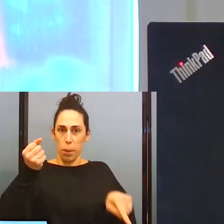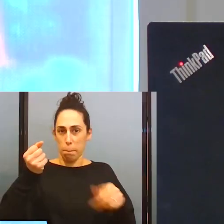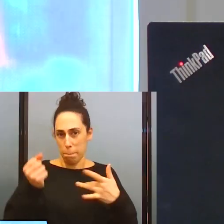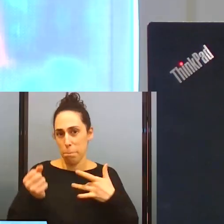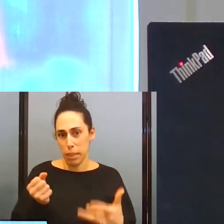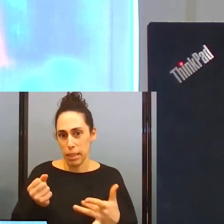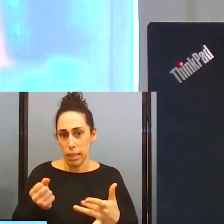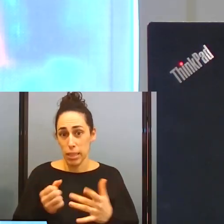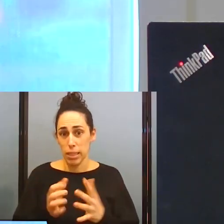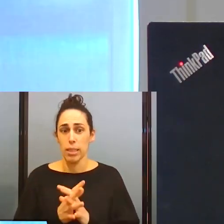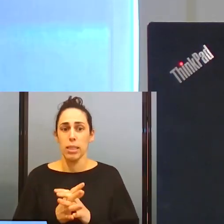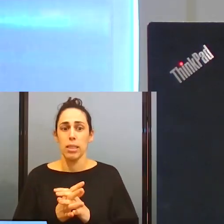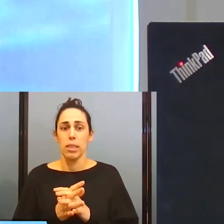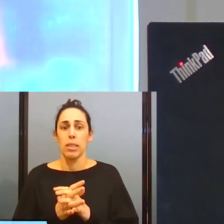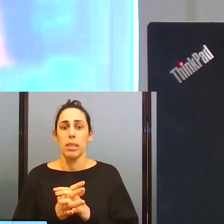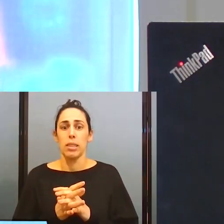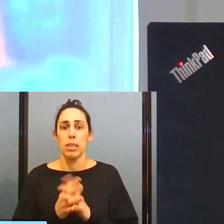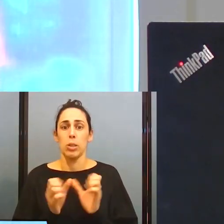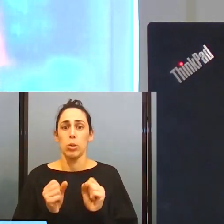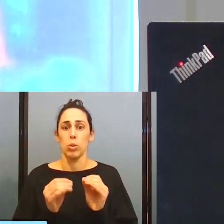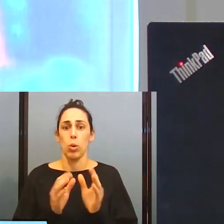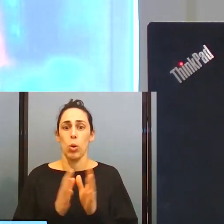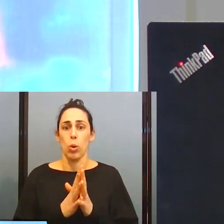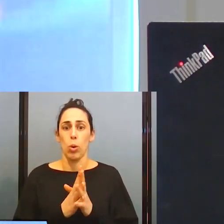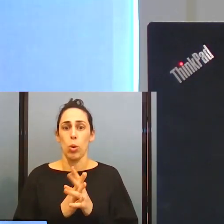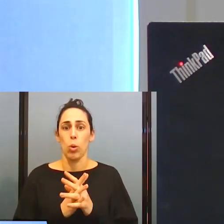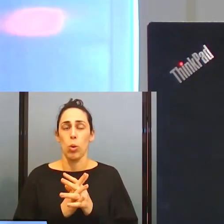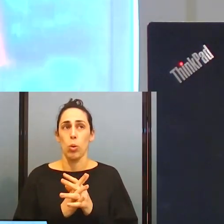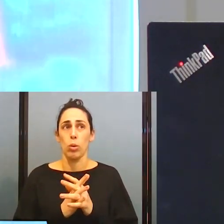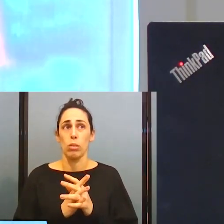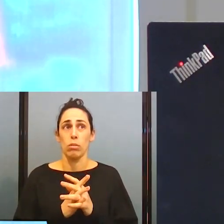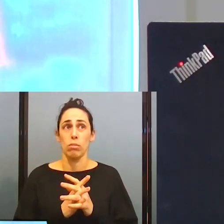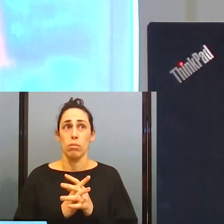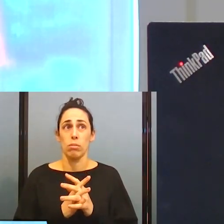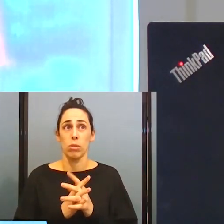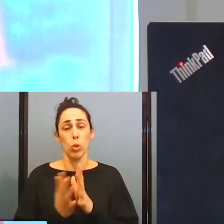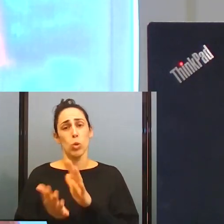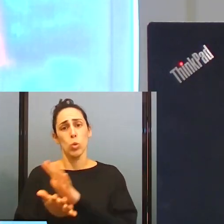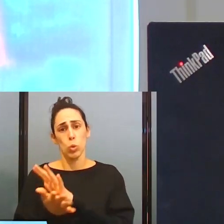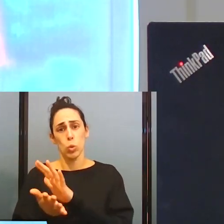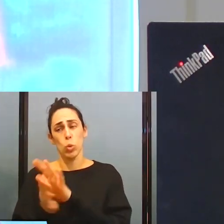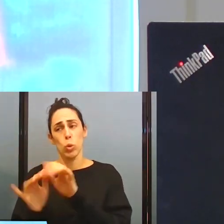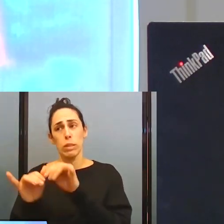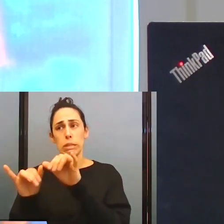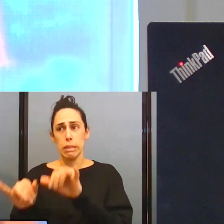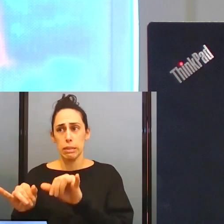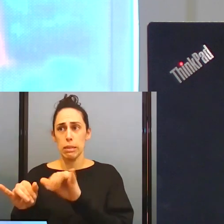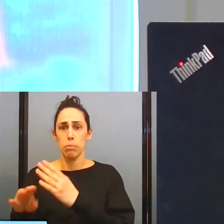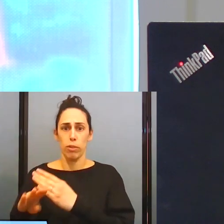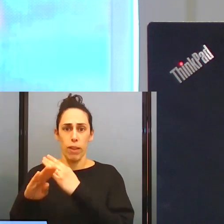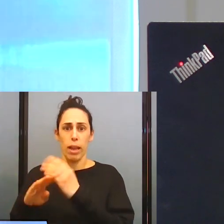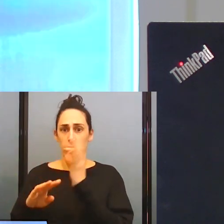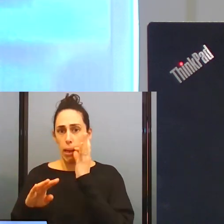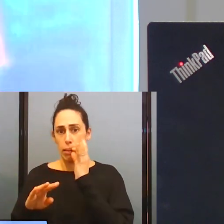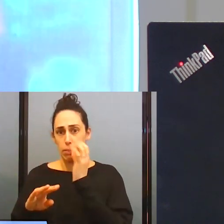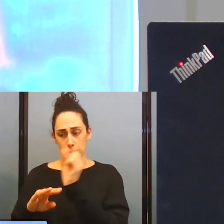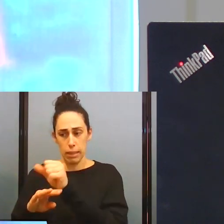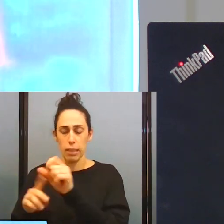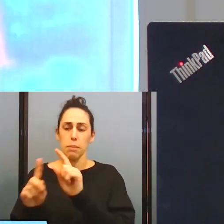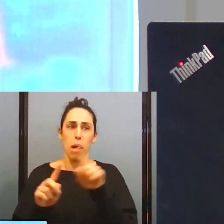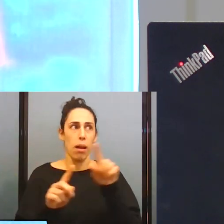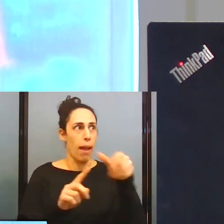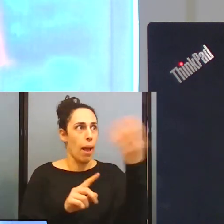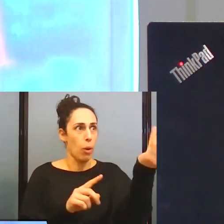cannabis. Access in the school system, there's lots of it, so it might happen, but the duty to report goes back to child